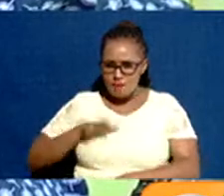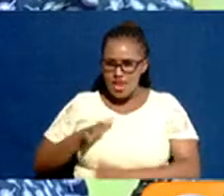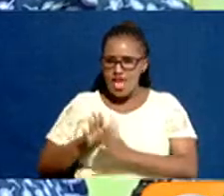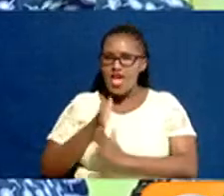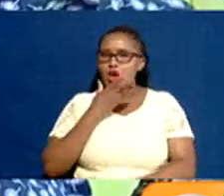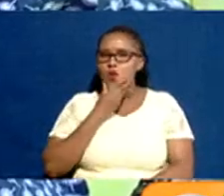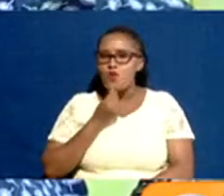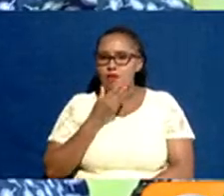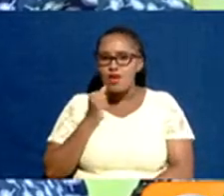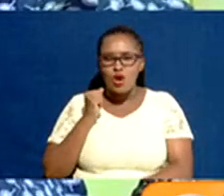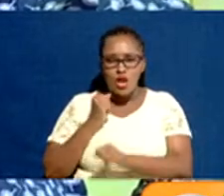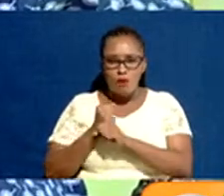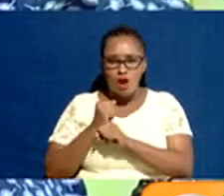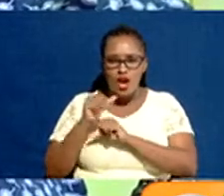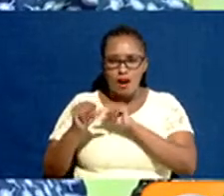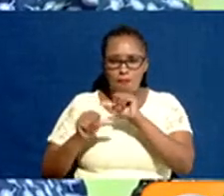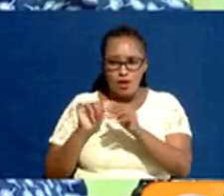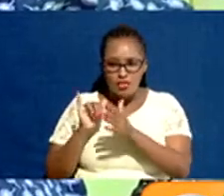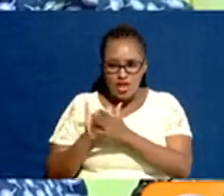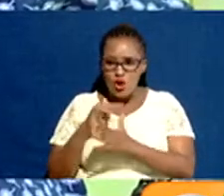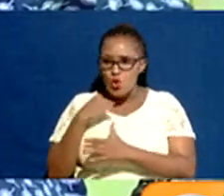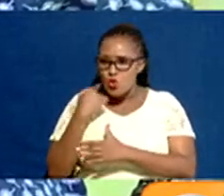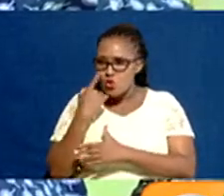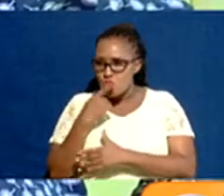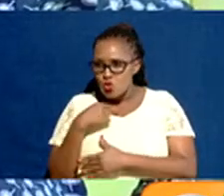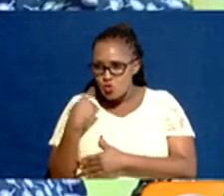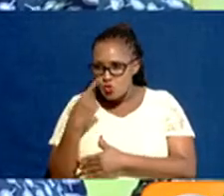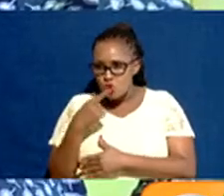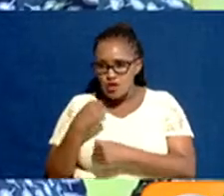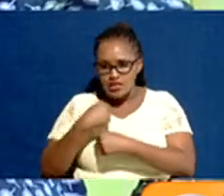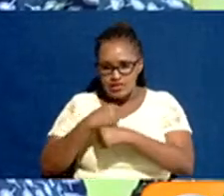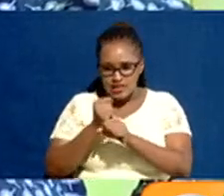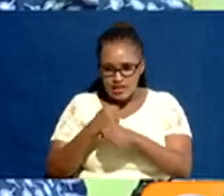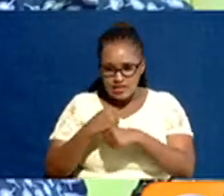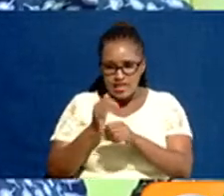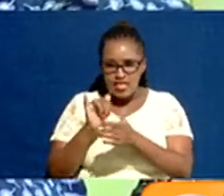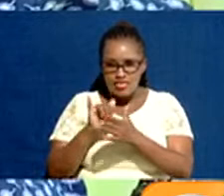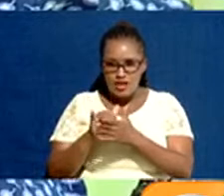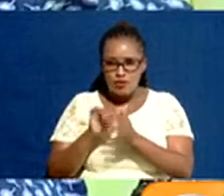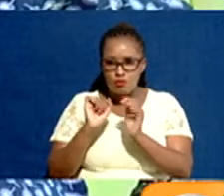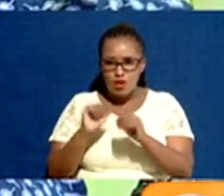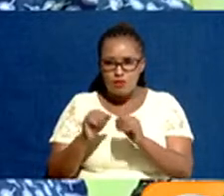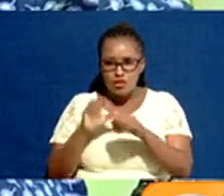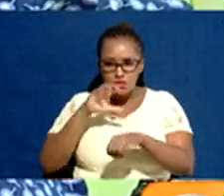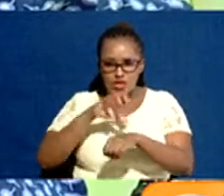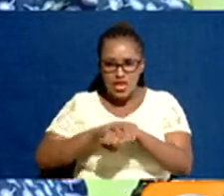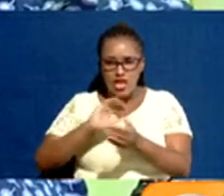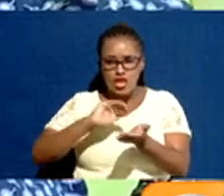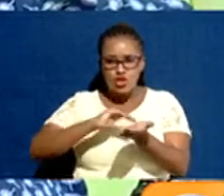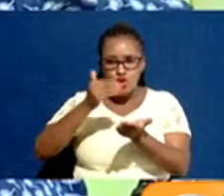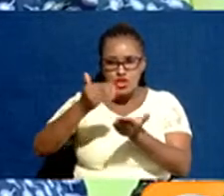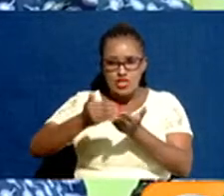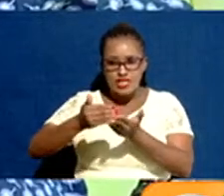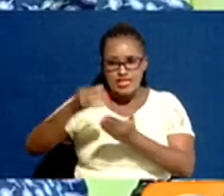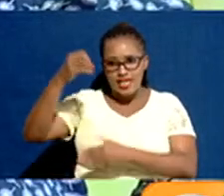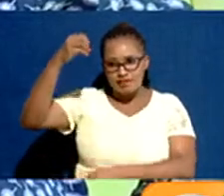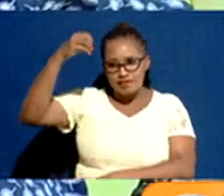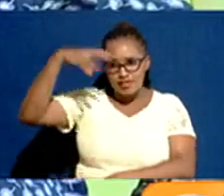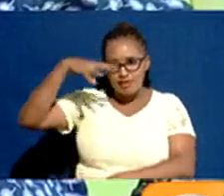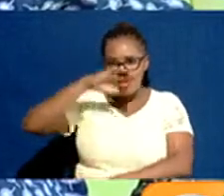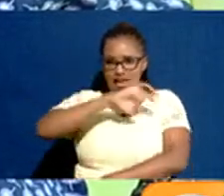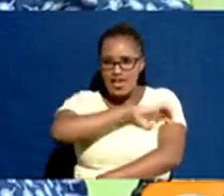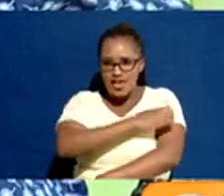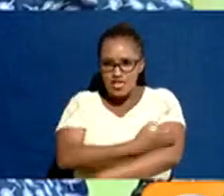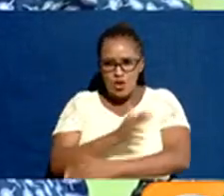experts on power, who are burning the midnight oil to come up with sources of alternative energy with a view